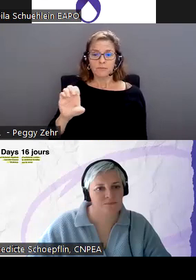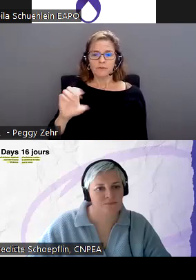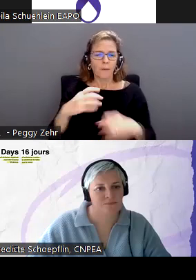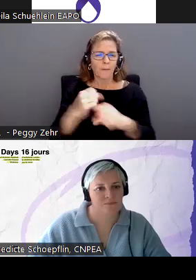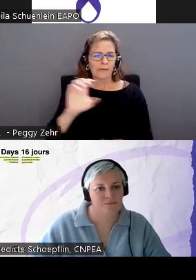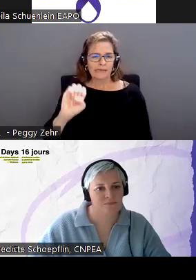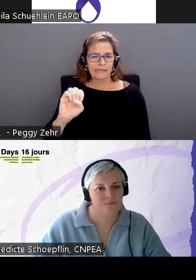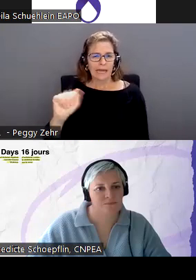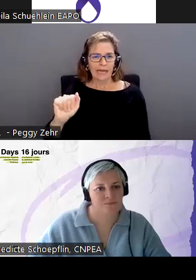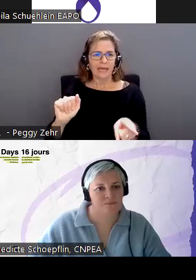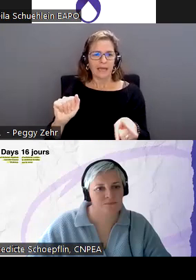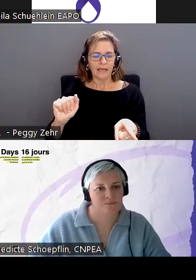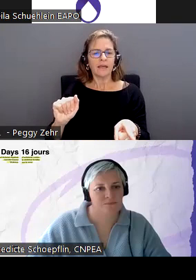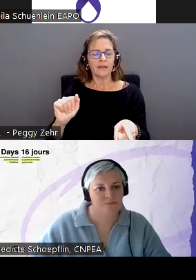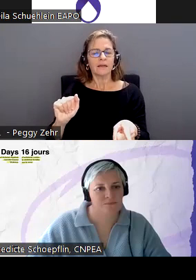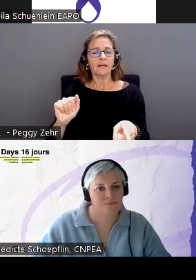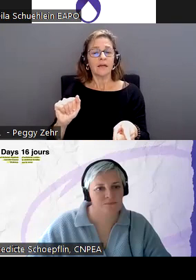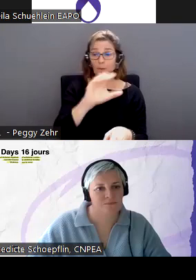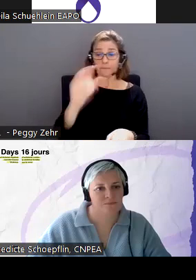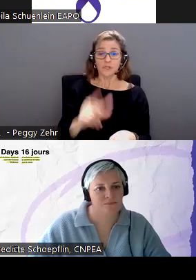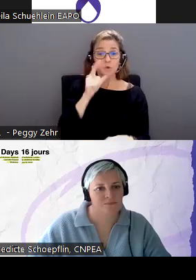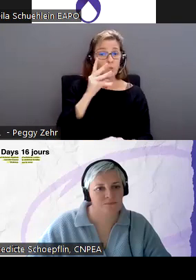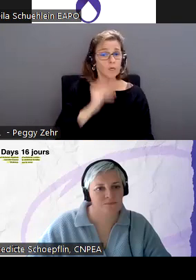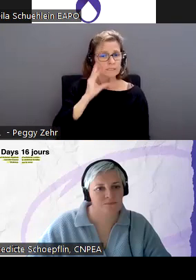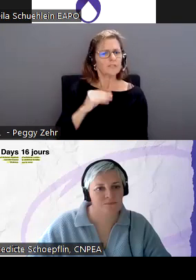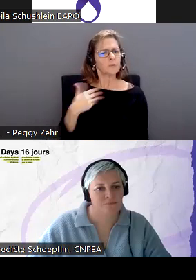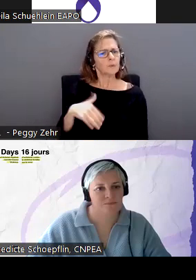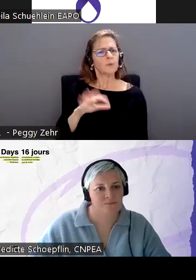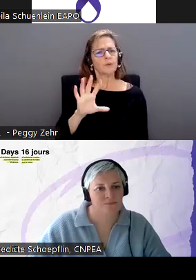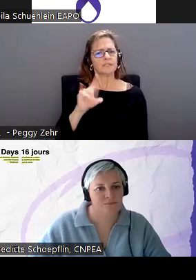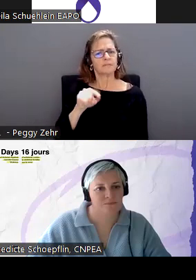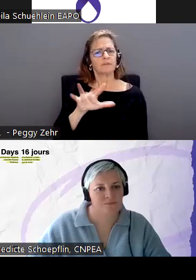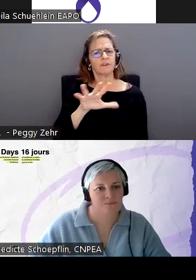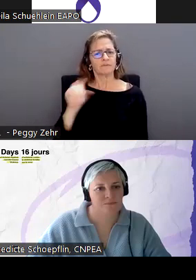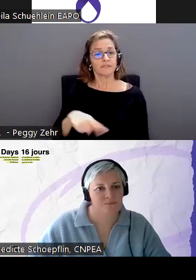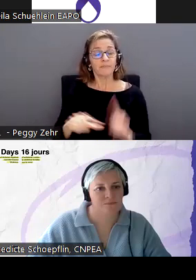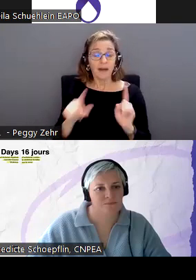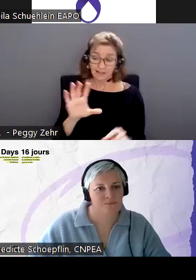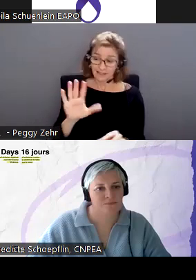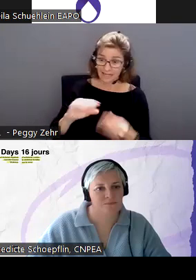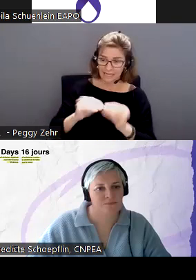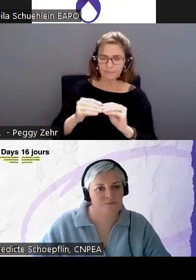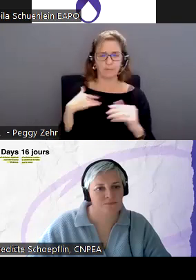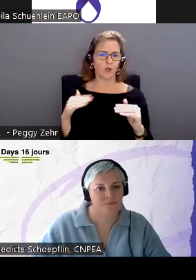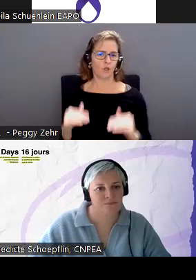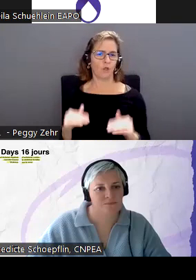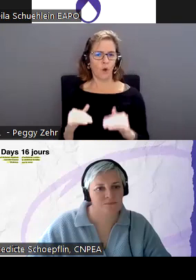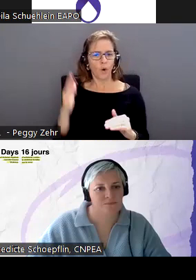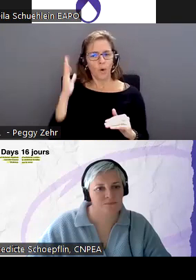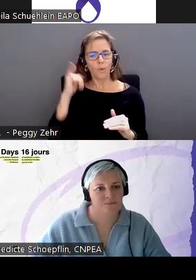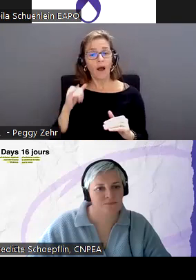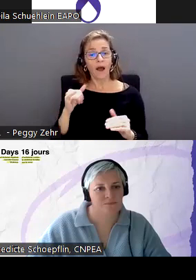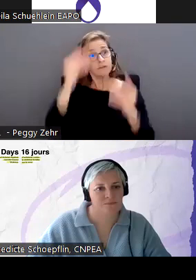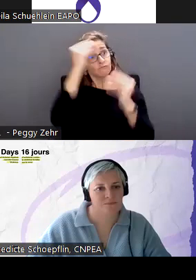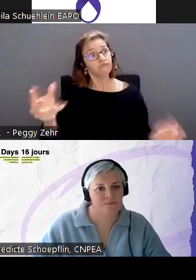those numbers are always really conservative because of underreporting for a variety of reasons. But if you focus on some of